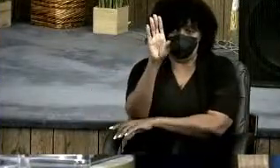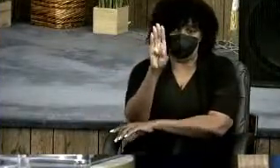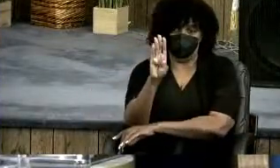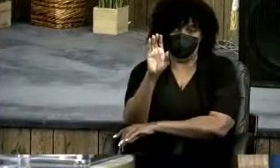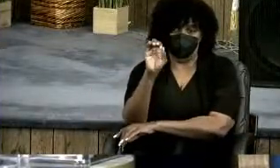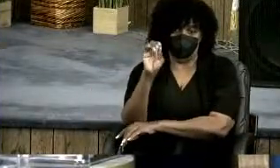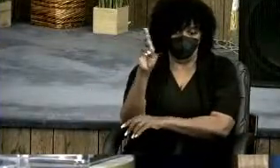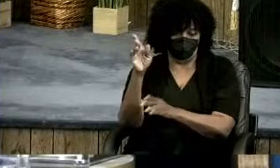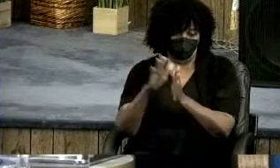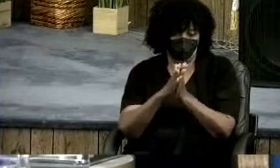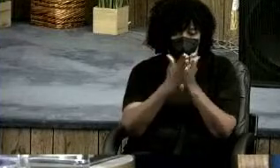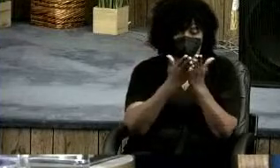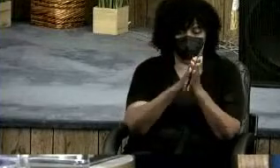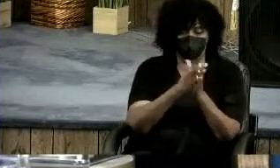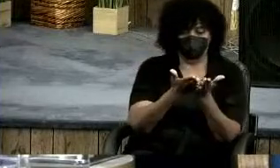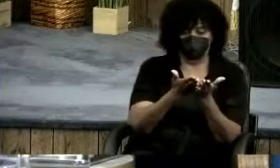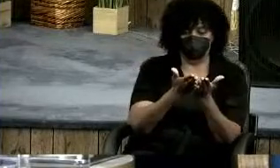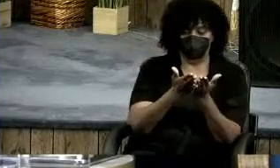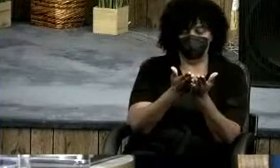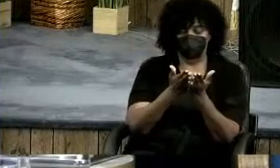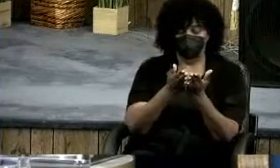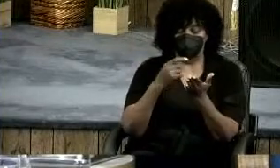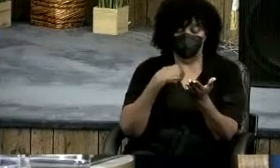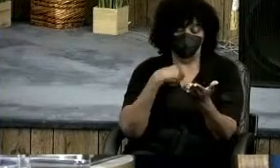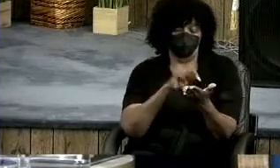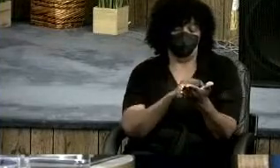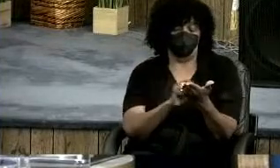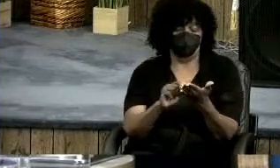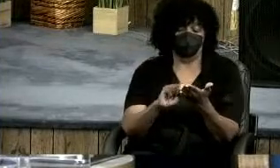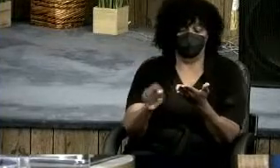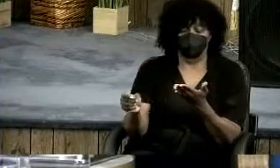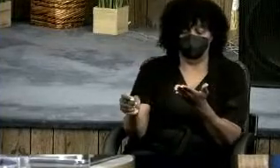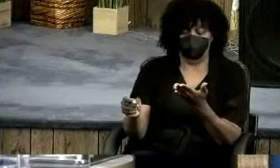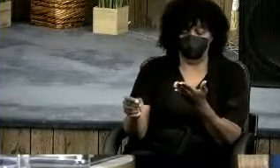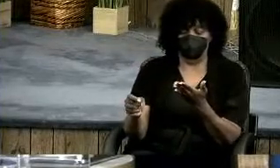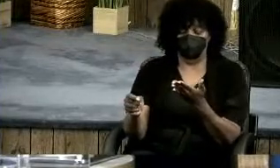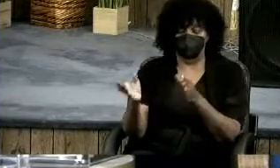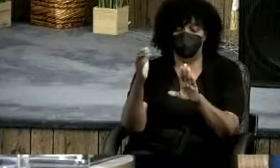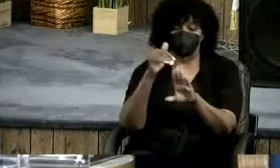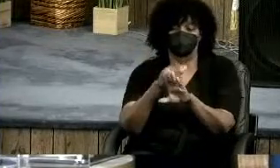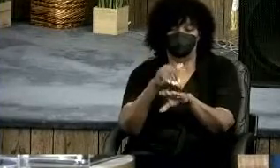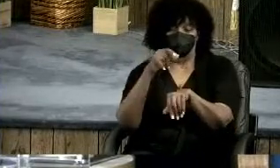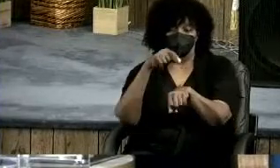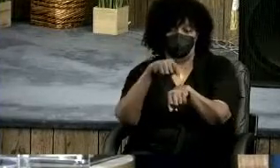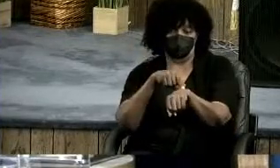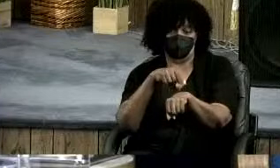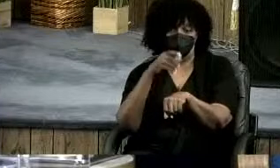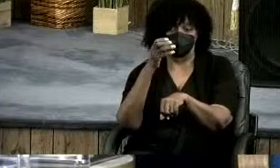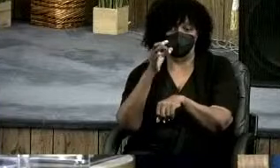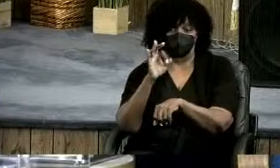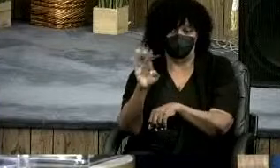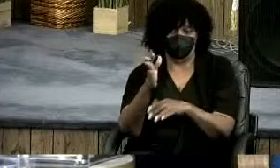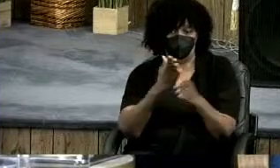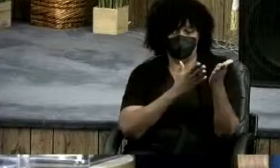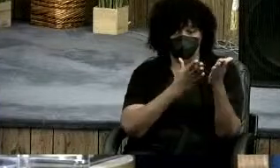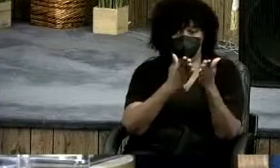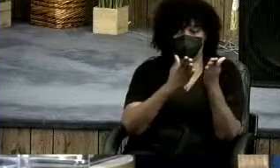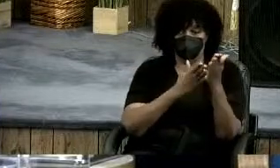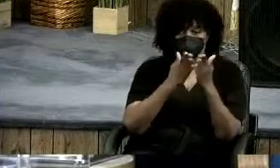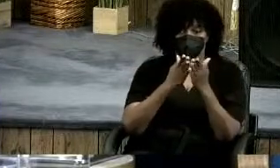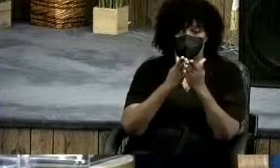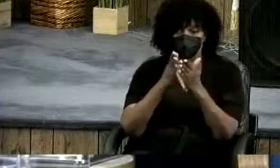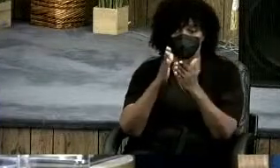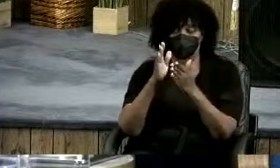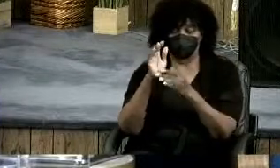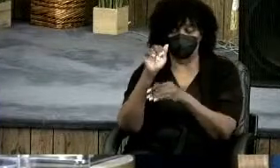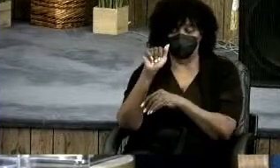And it will be available for you either right at the time of Parabellum, the last Sunday of this